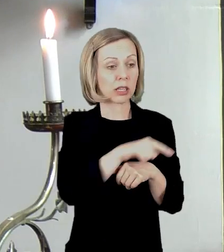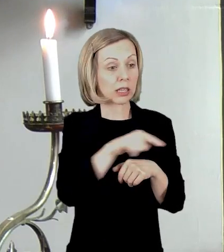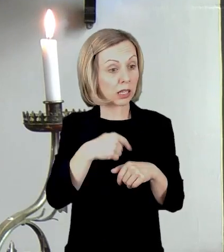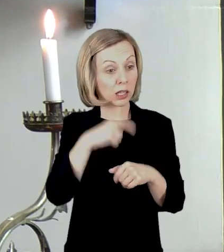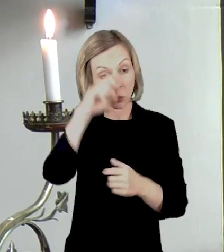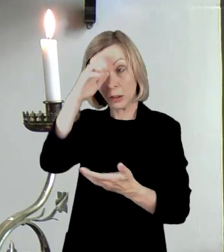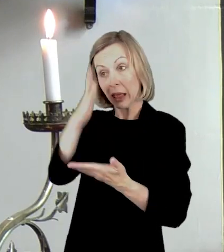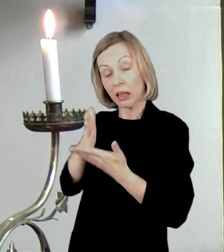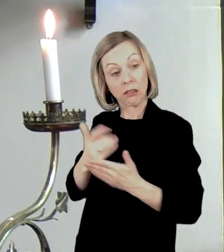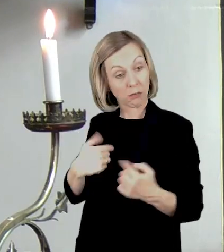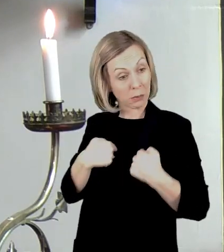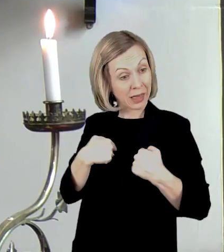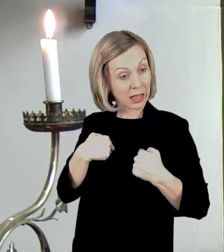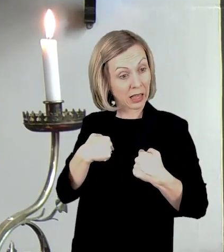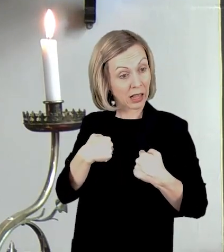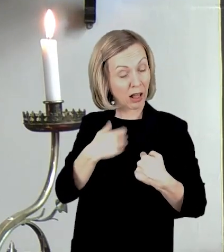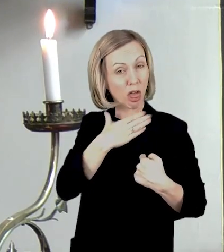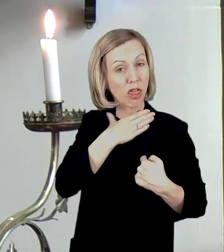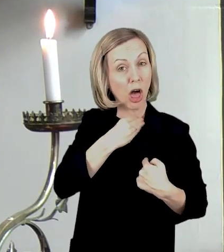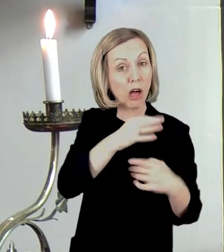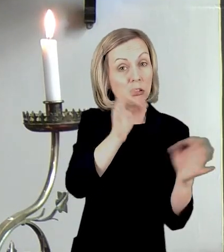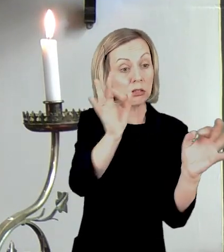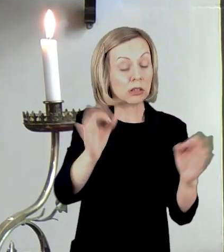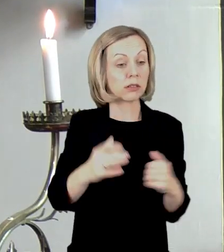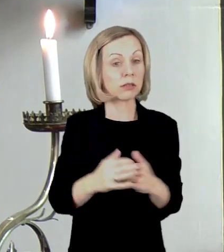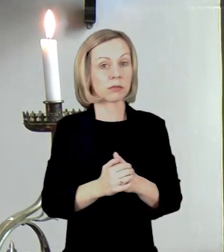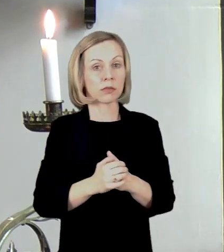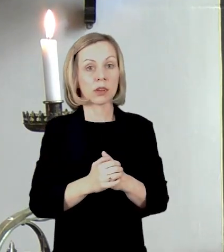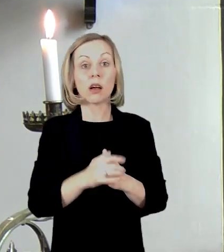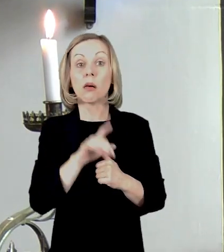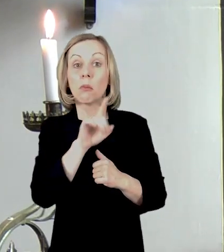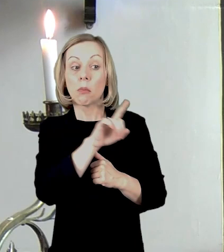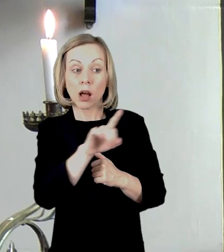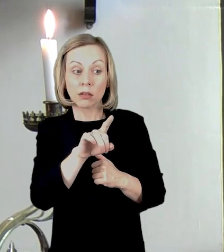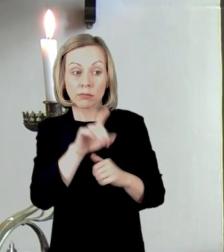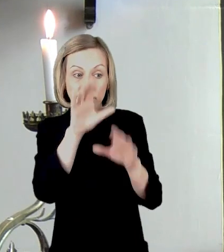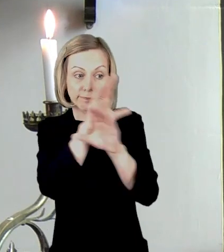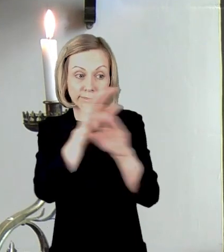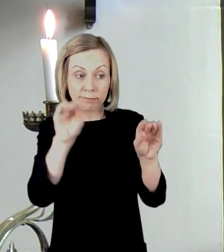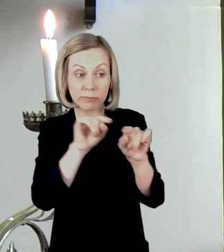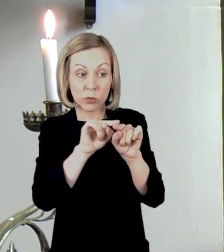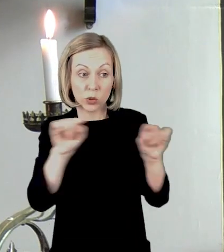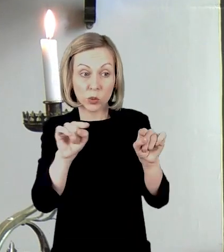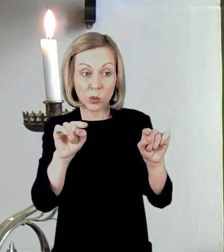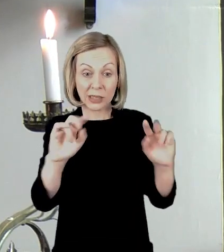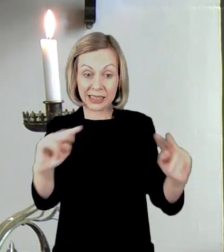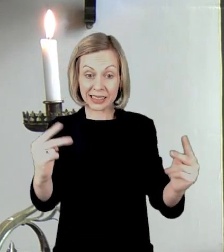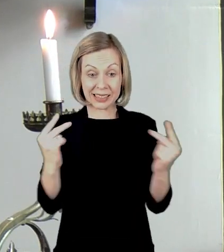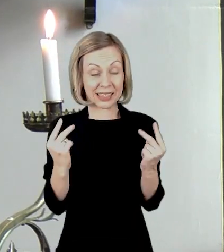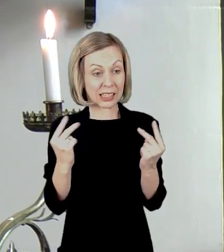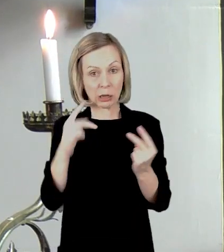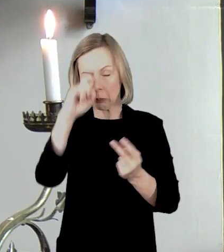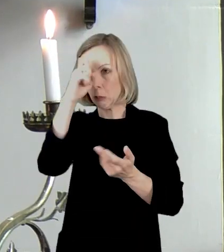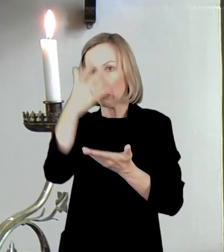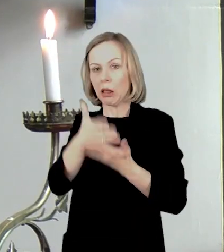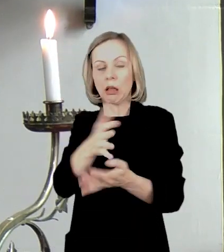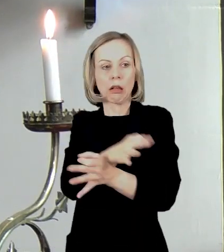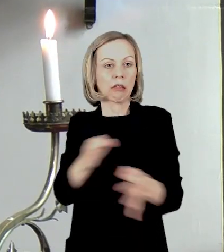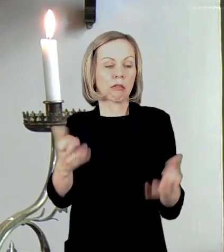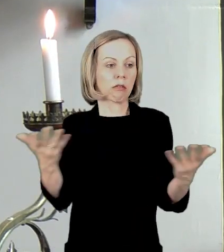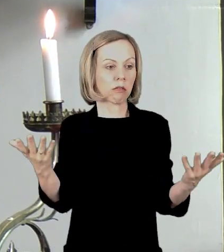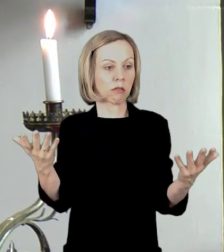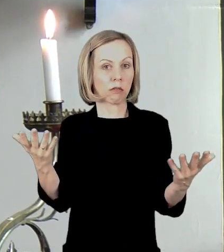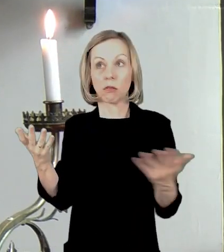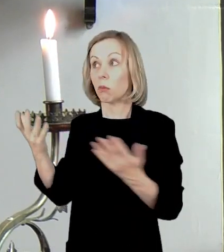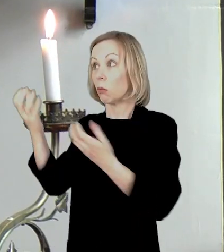me will never be thirsty. But I said to you that you have seen me and yet do not believe. Everything that